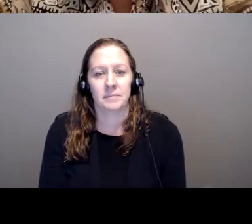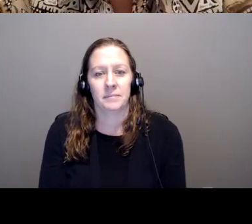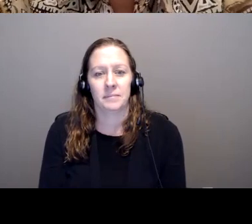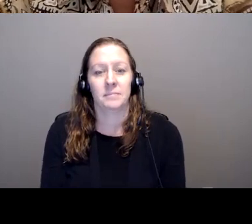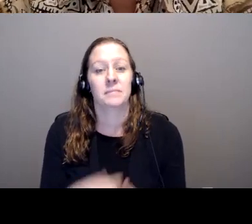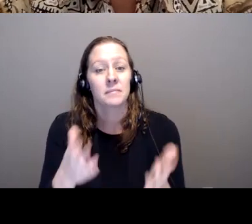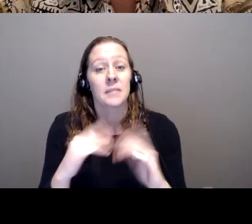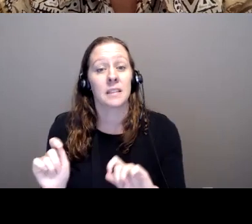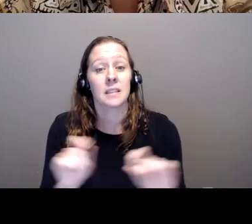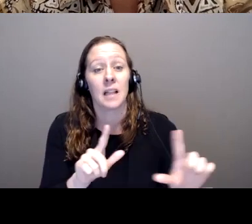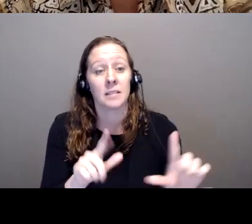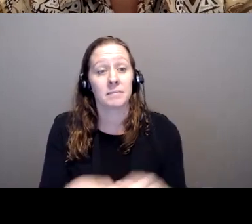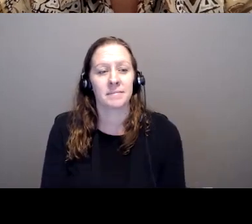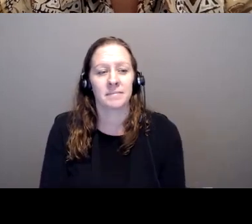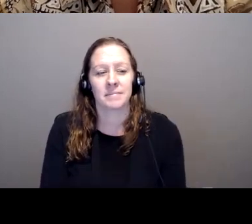Next slide, Julie.